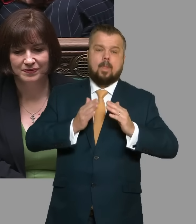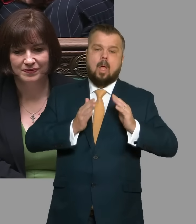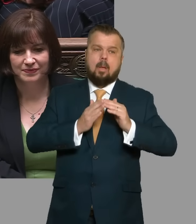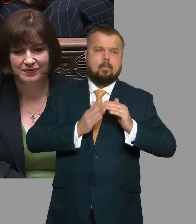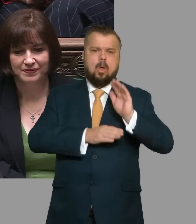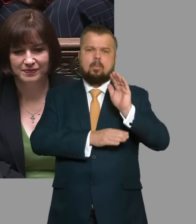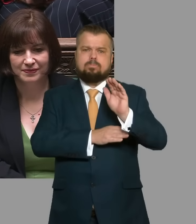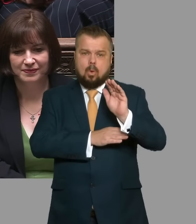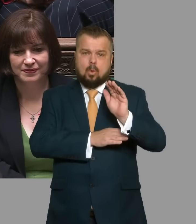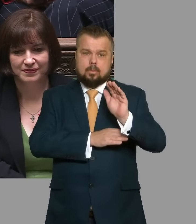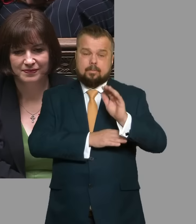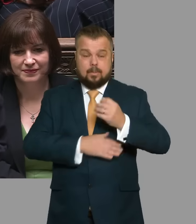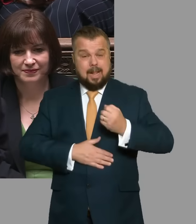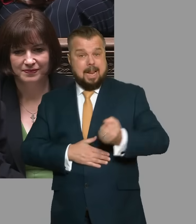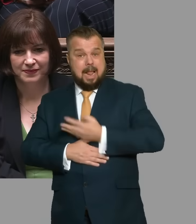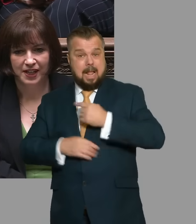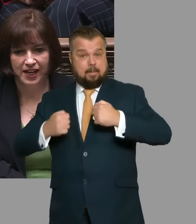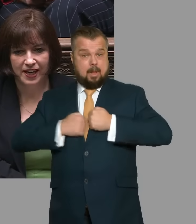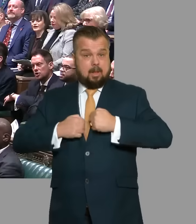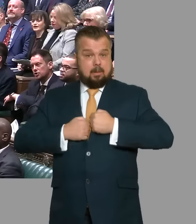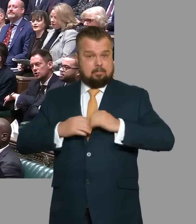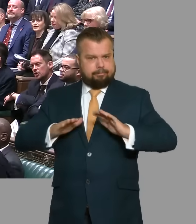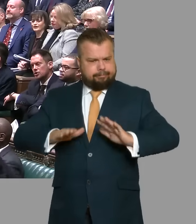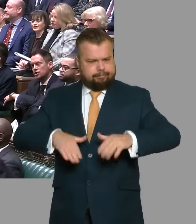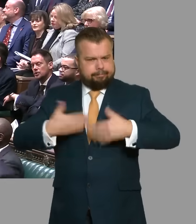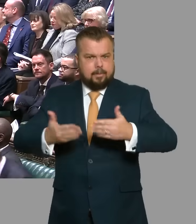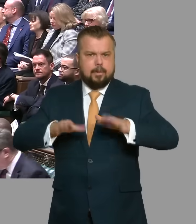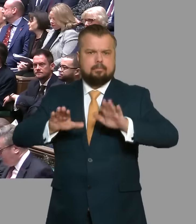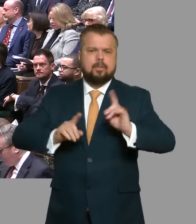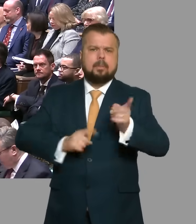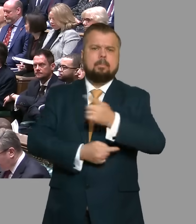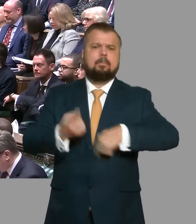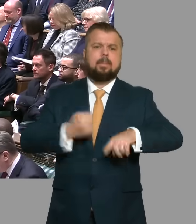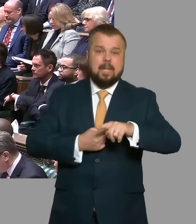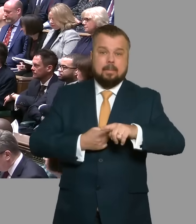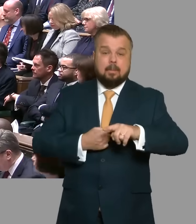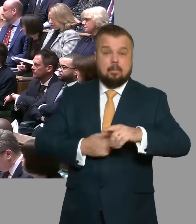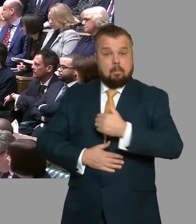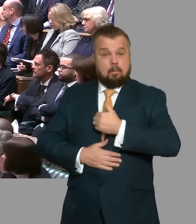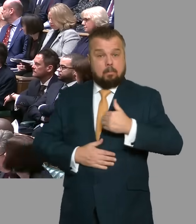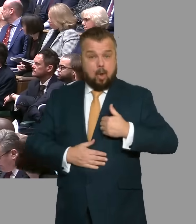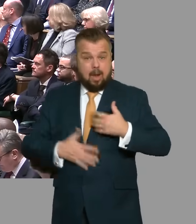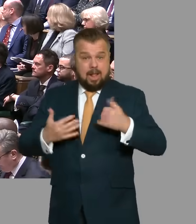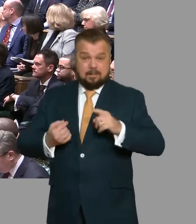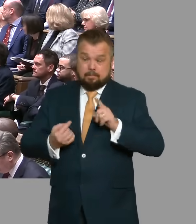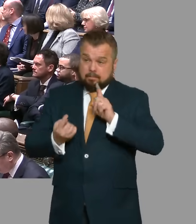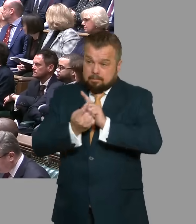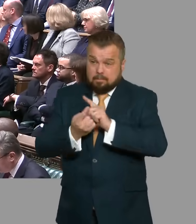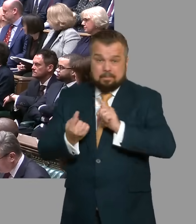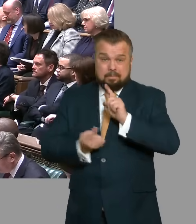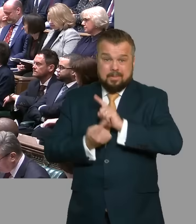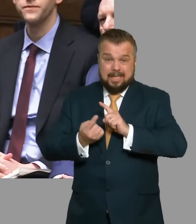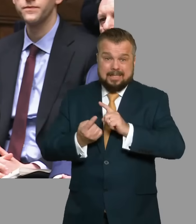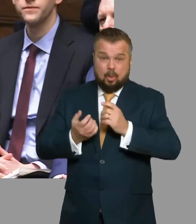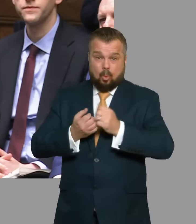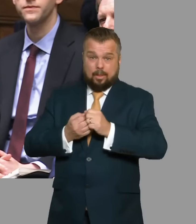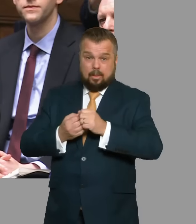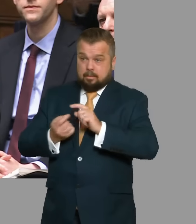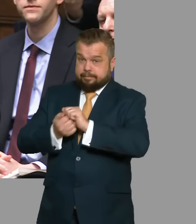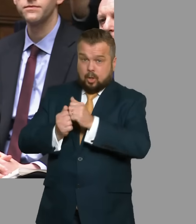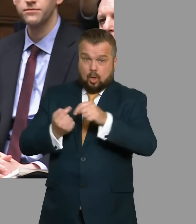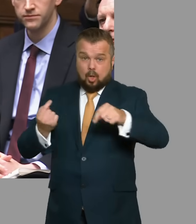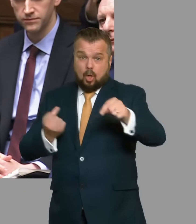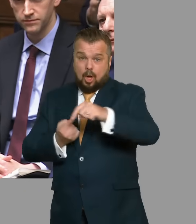I shall have further such meetings later today. Thank you, Mr. Speaker. We face an affordability crisis in this